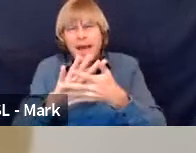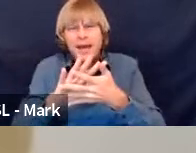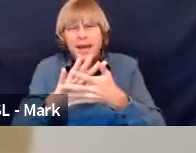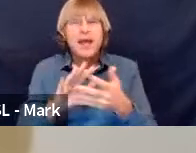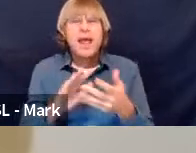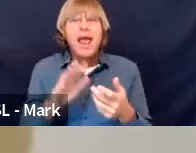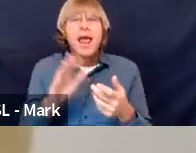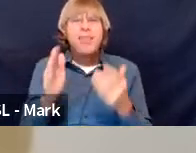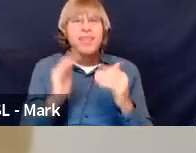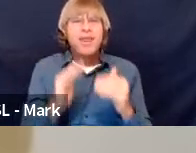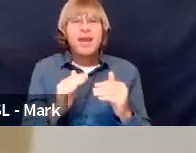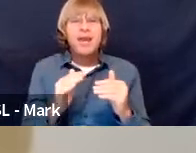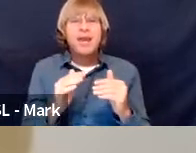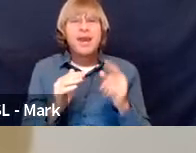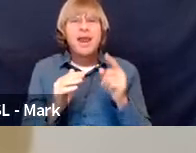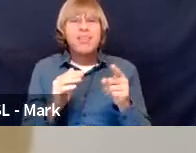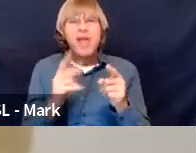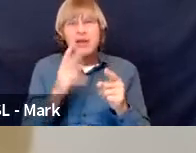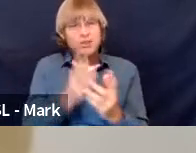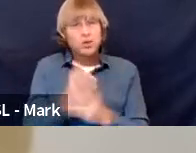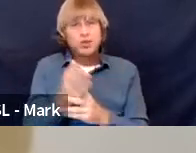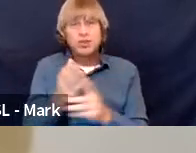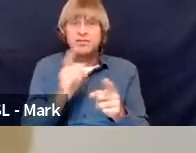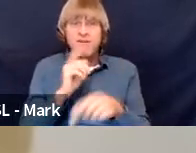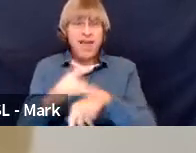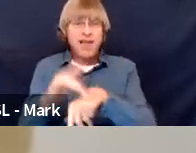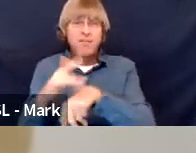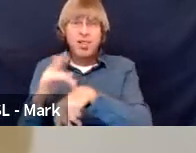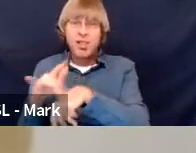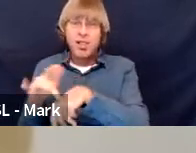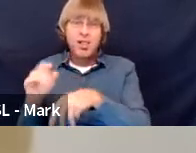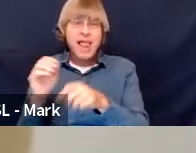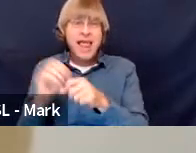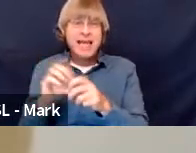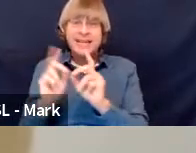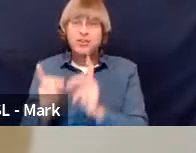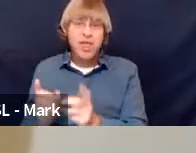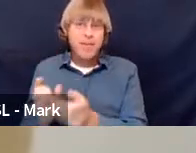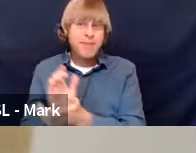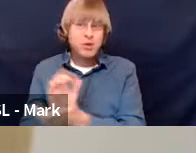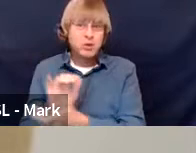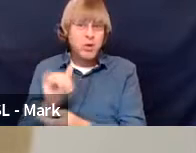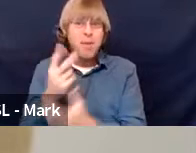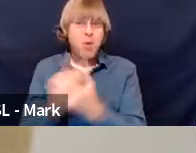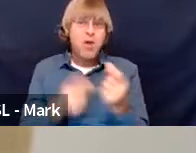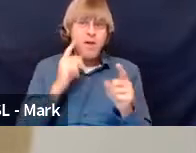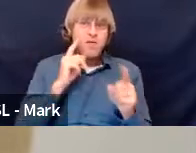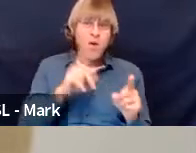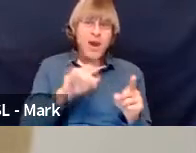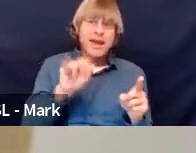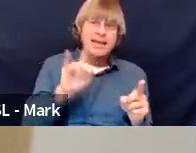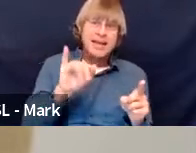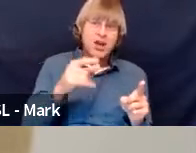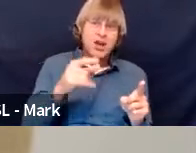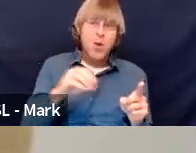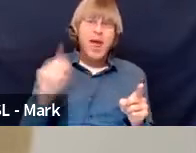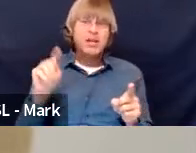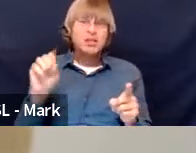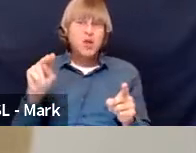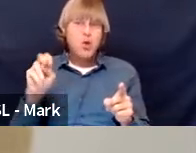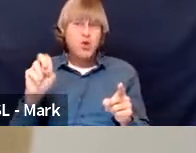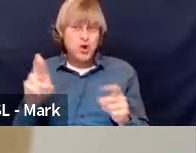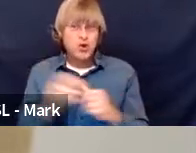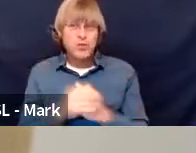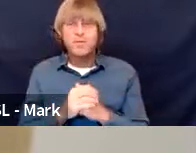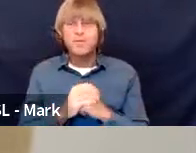then again, translucents are available in digital papers, both for indigo and toner-based